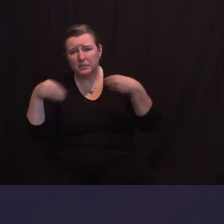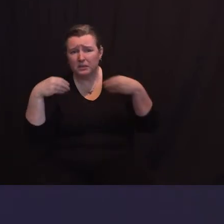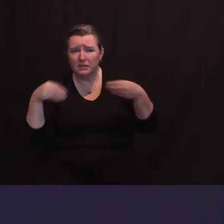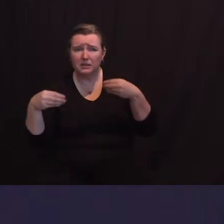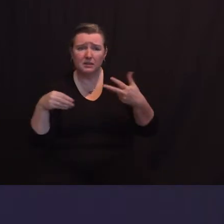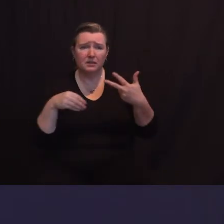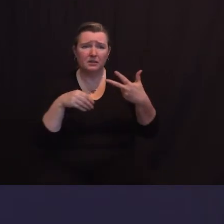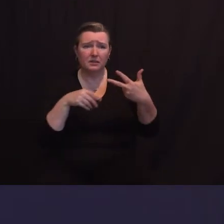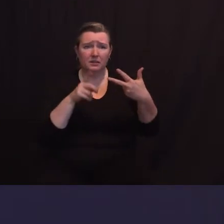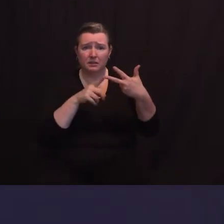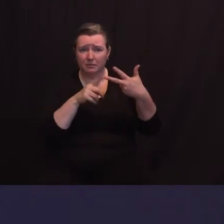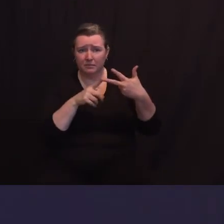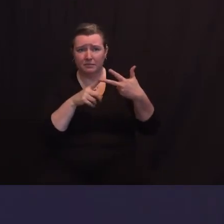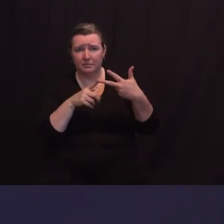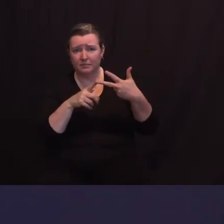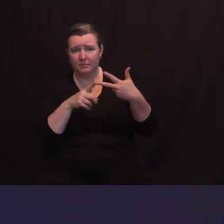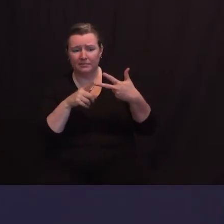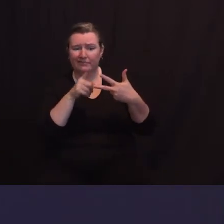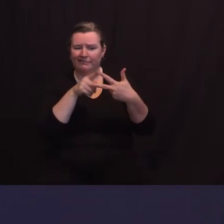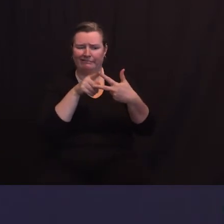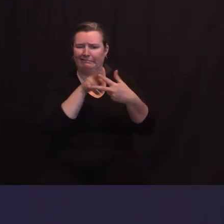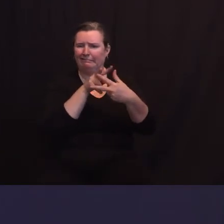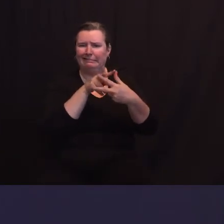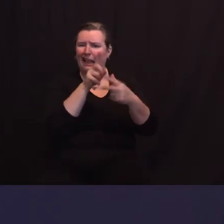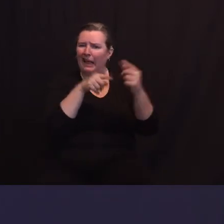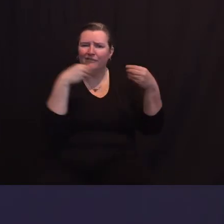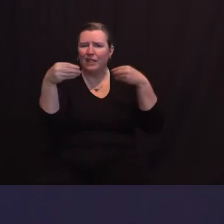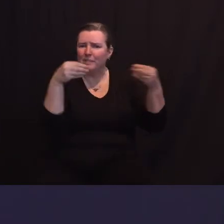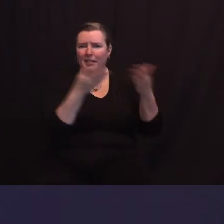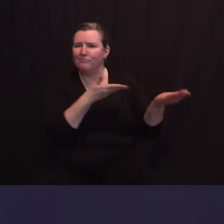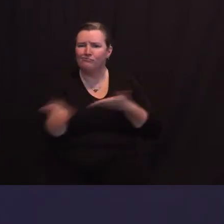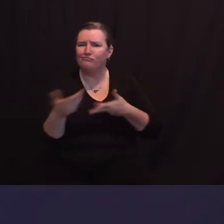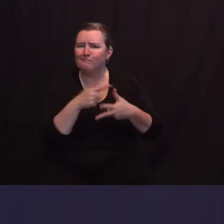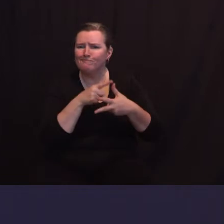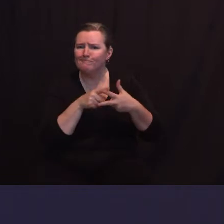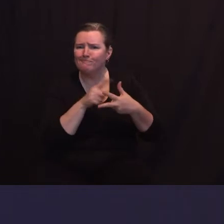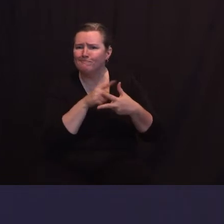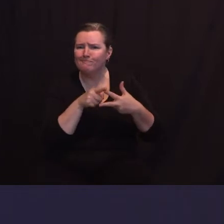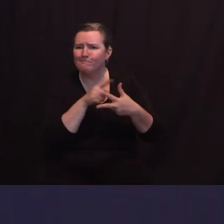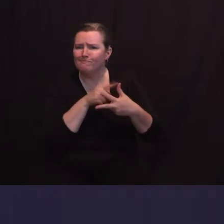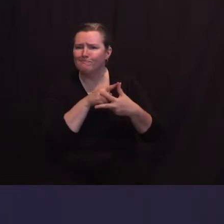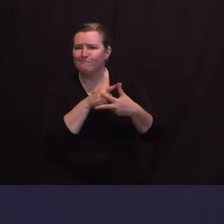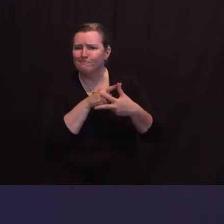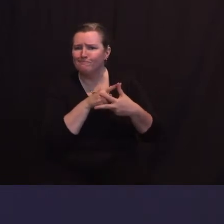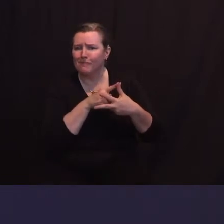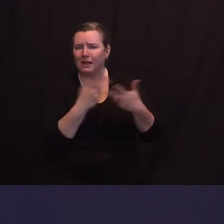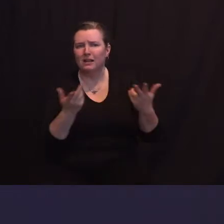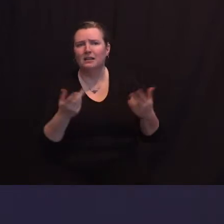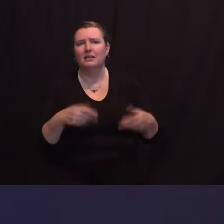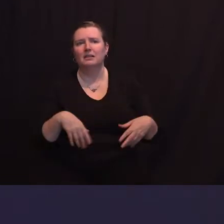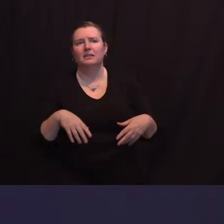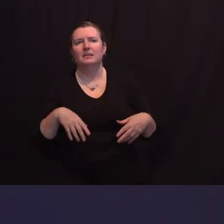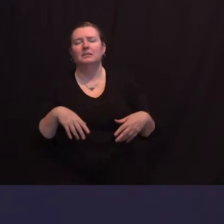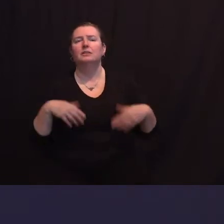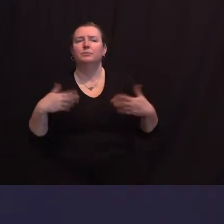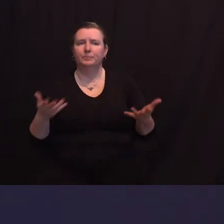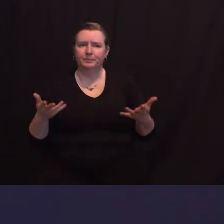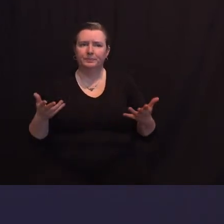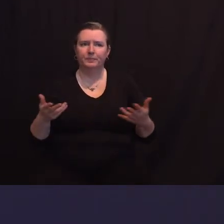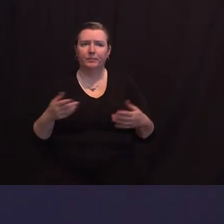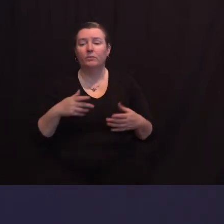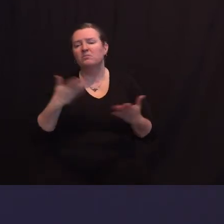and Moderna. Thank you. Please, good afternoon. Afternoon. Governor, for you and Commissioner